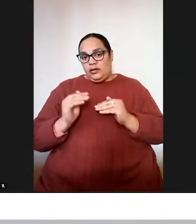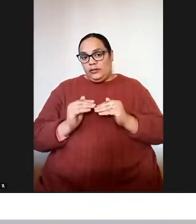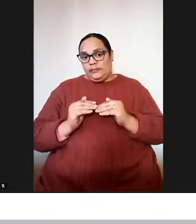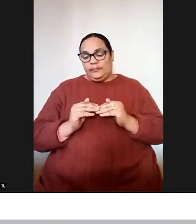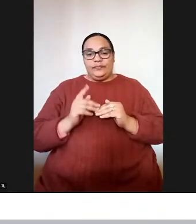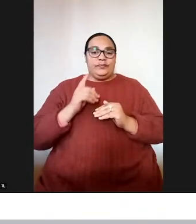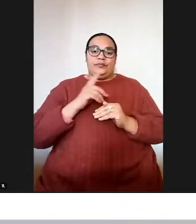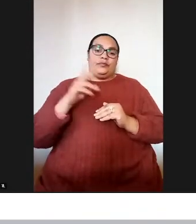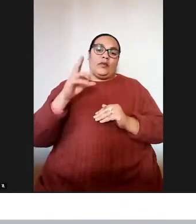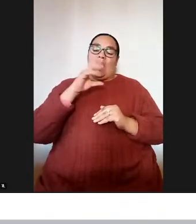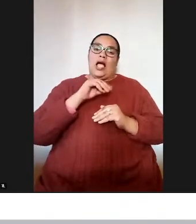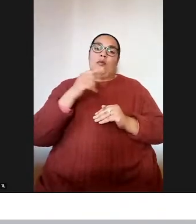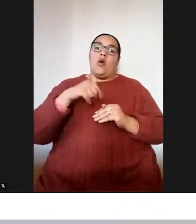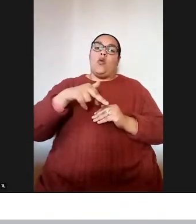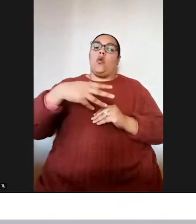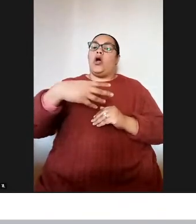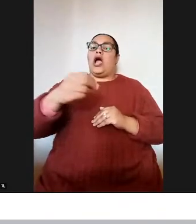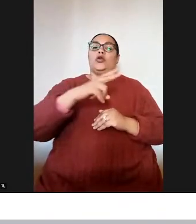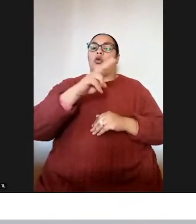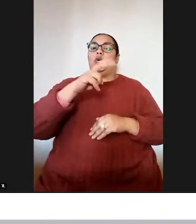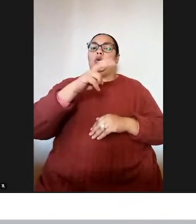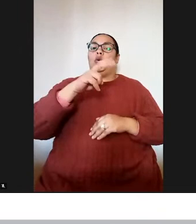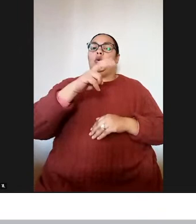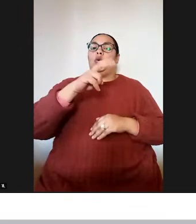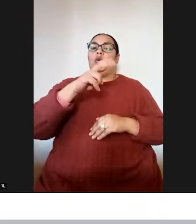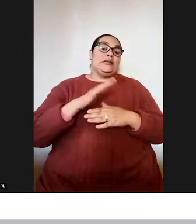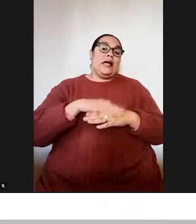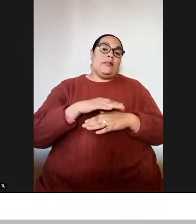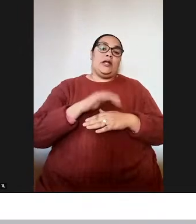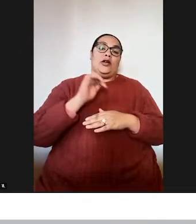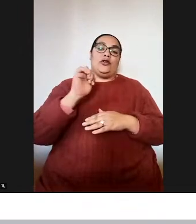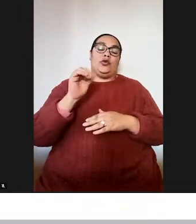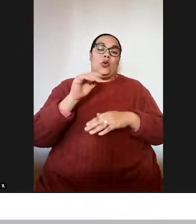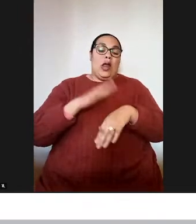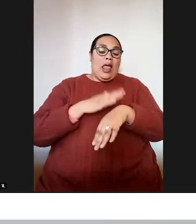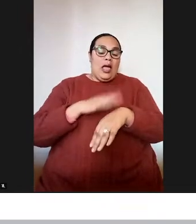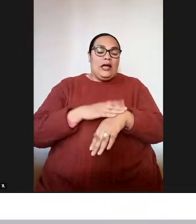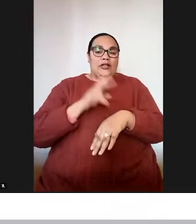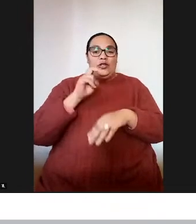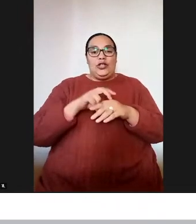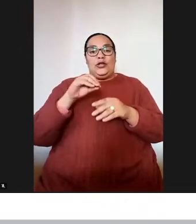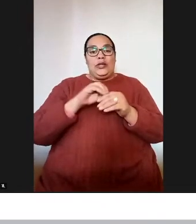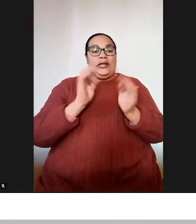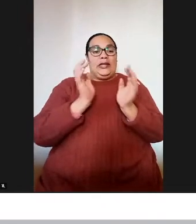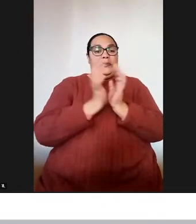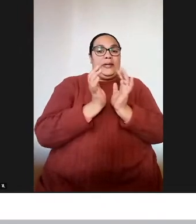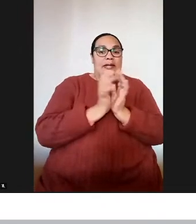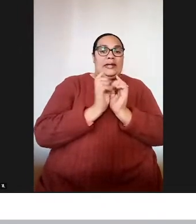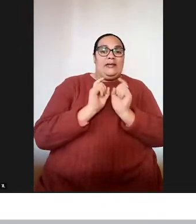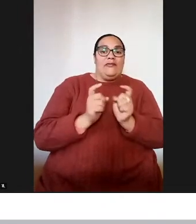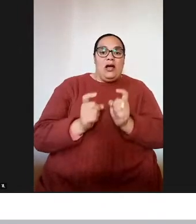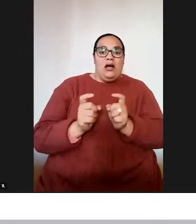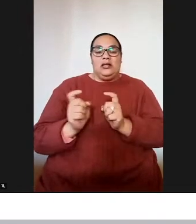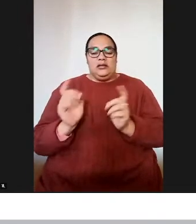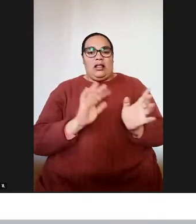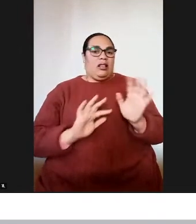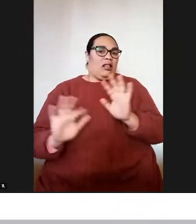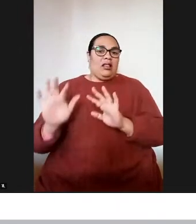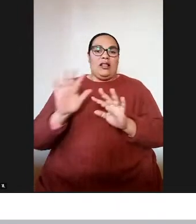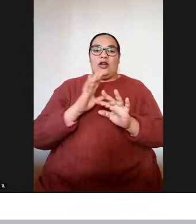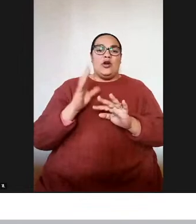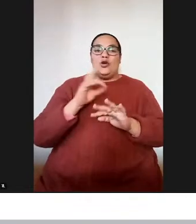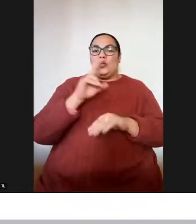have to walk out. It is because sometimes you're running late, you need to be in a meeting immediately, and you don't have